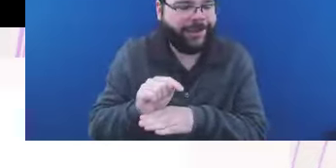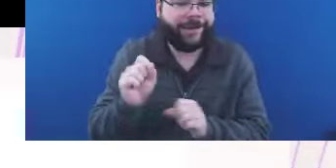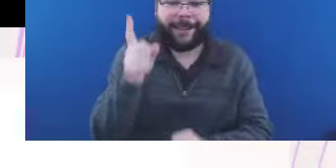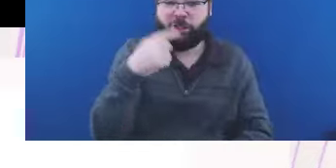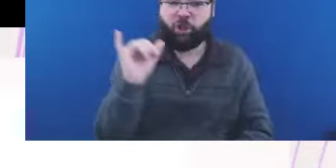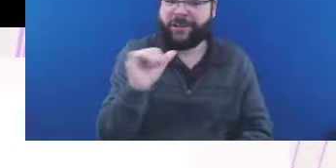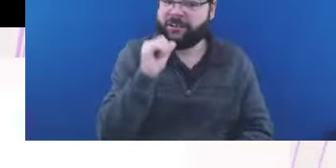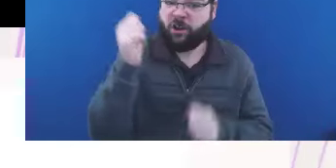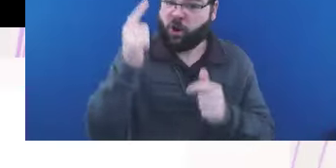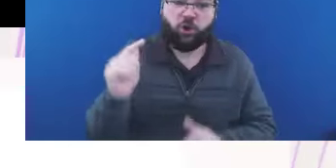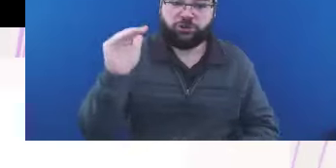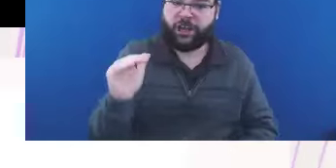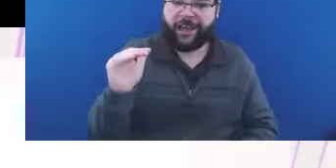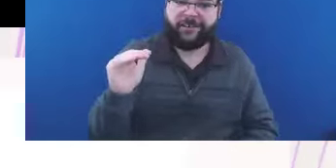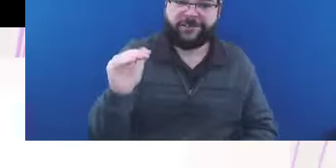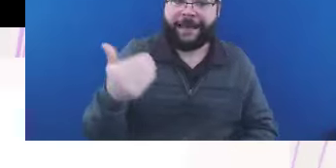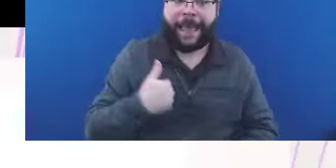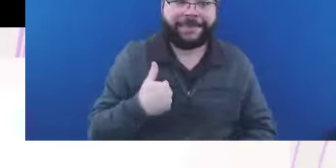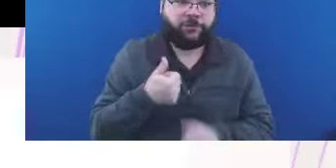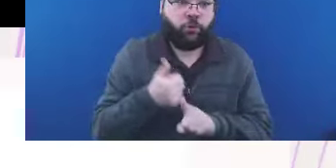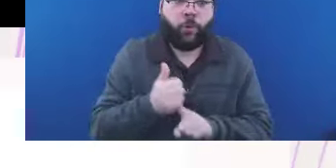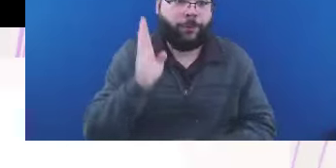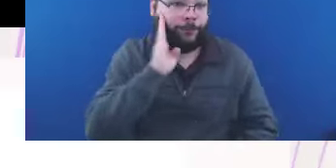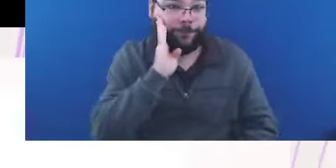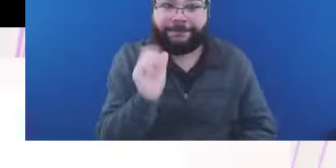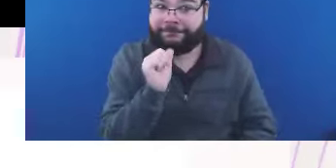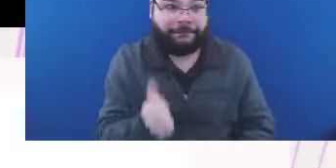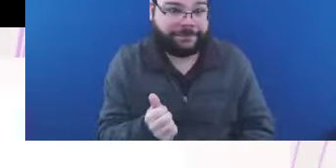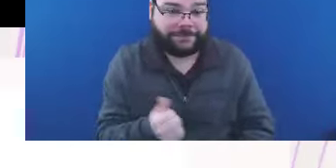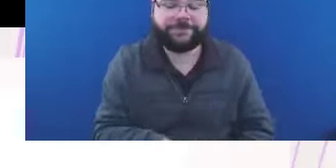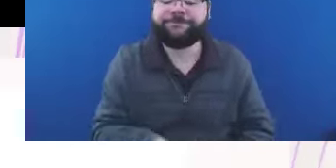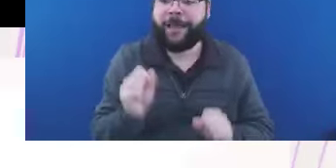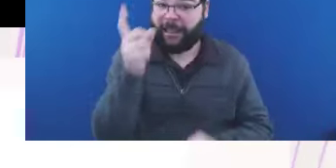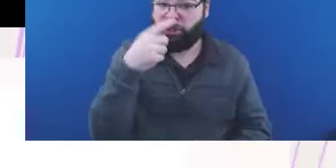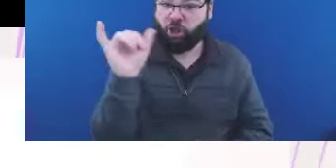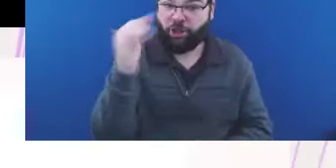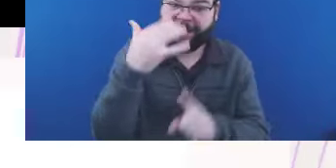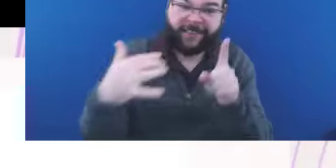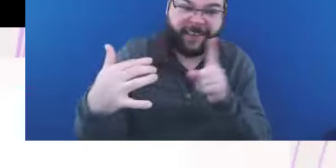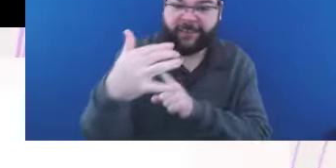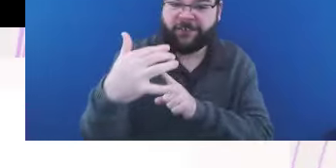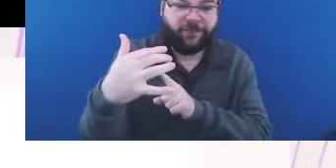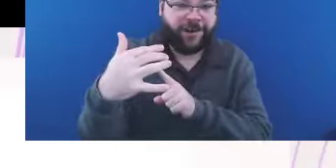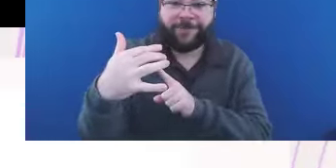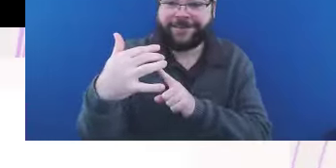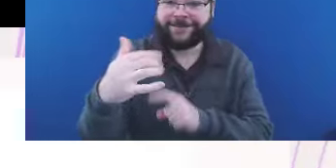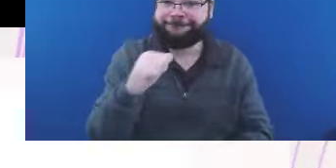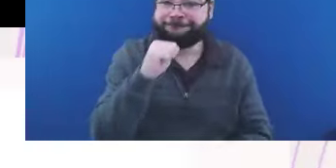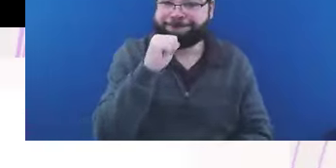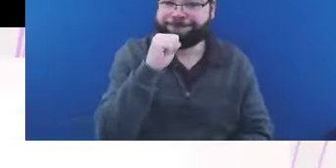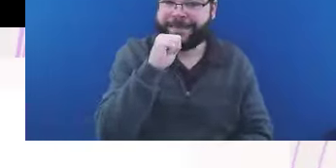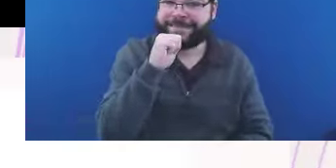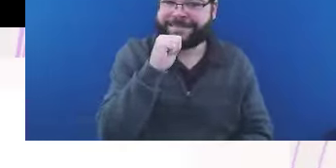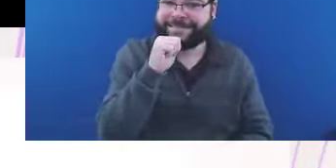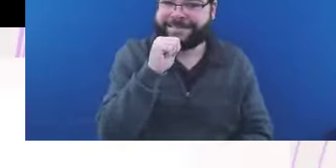not every child in a family having a bed. It can look like the environment not being a space where children can be